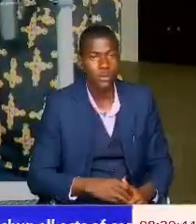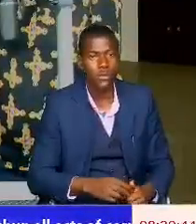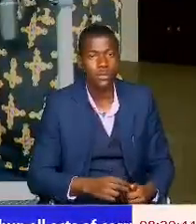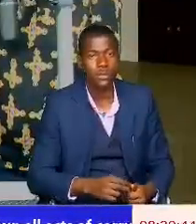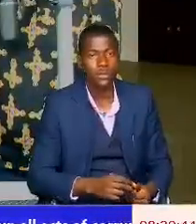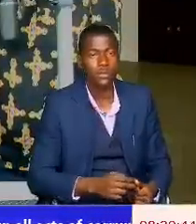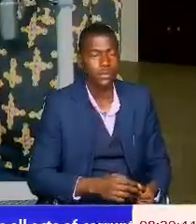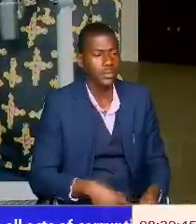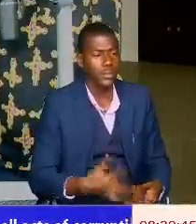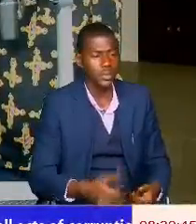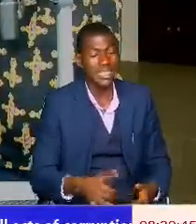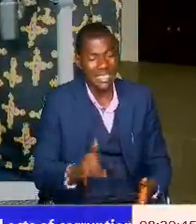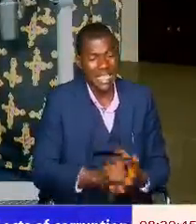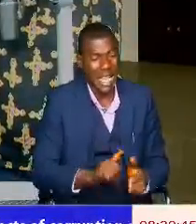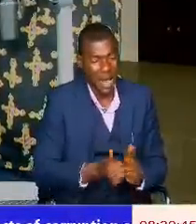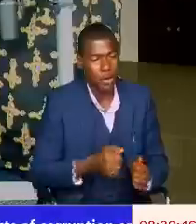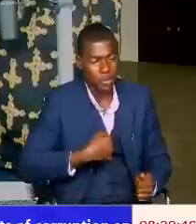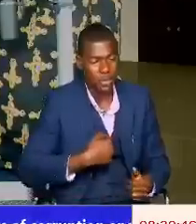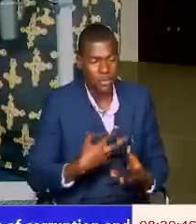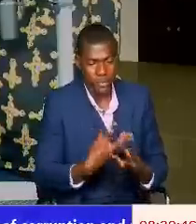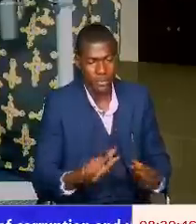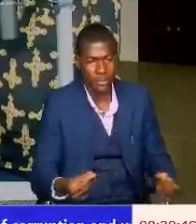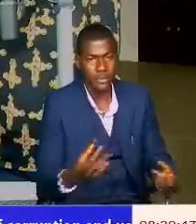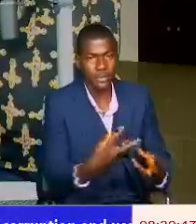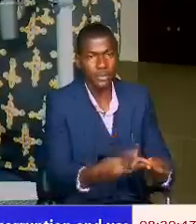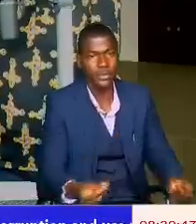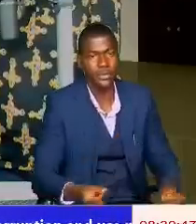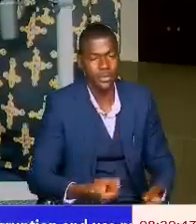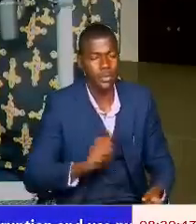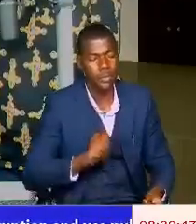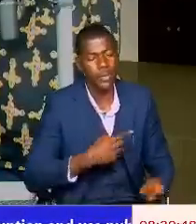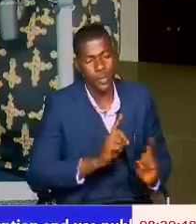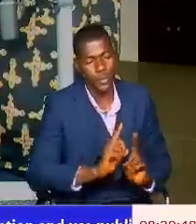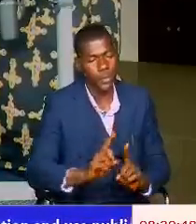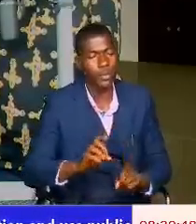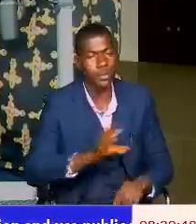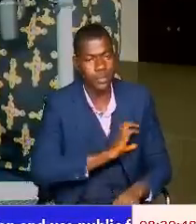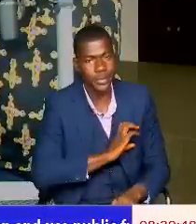so I go reduce sooner. Now only to go write statement.